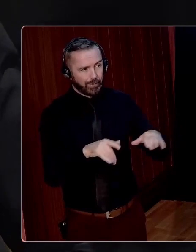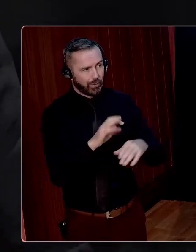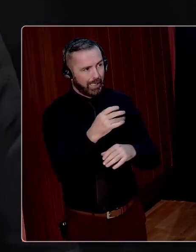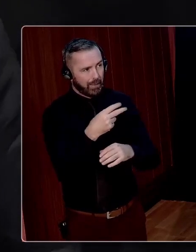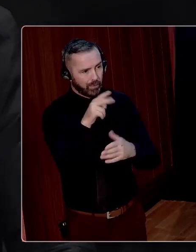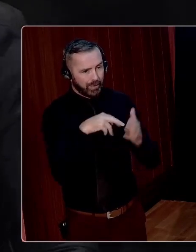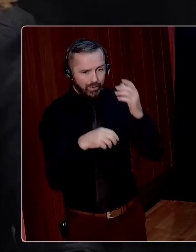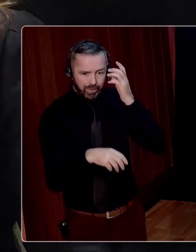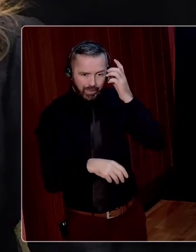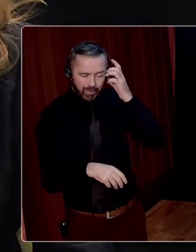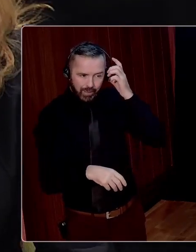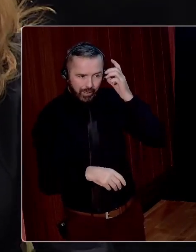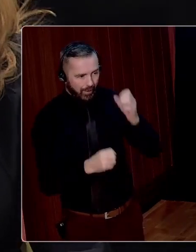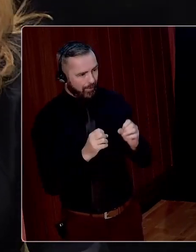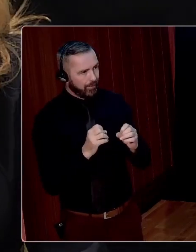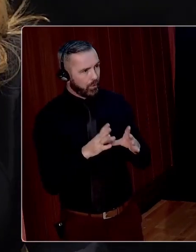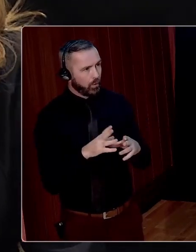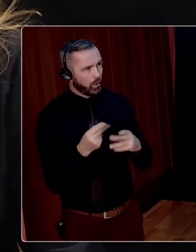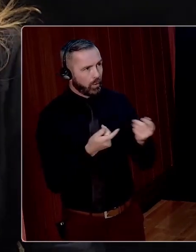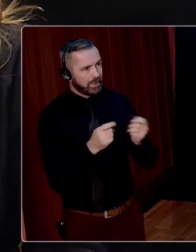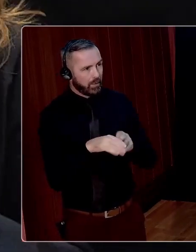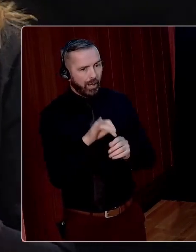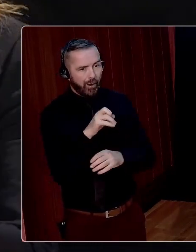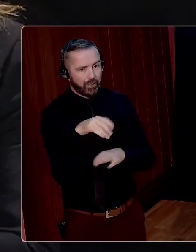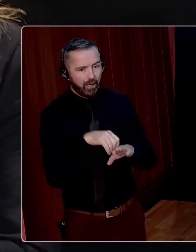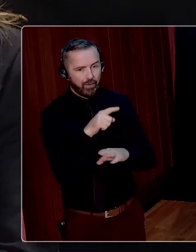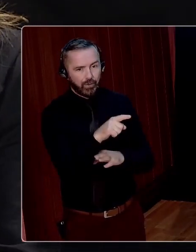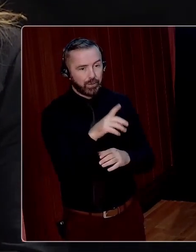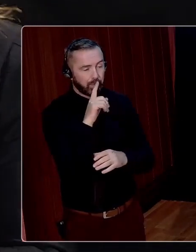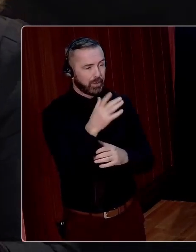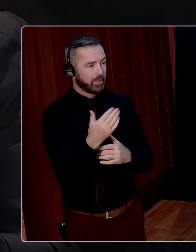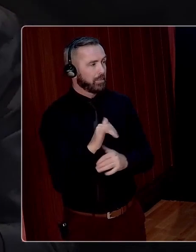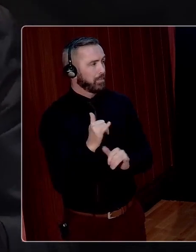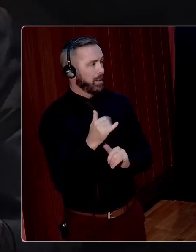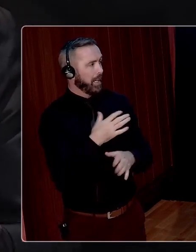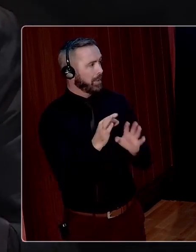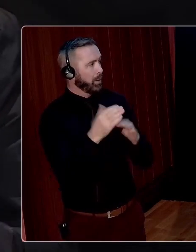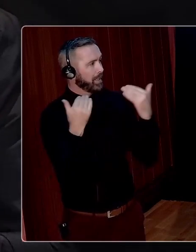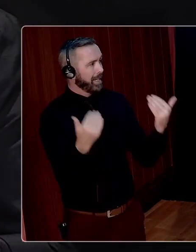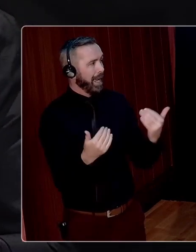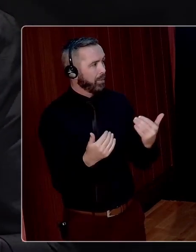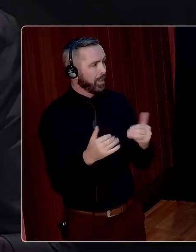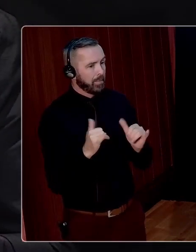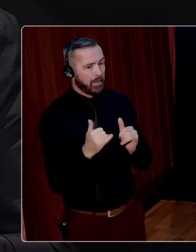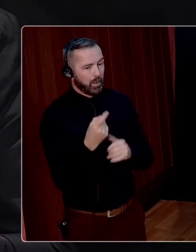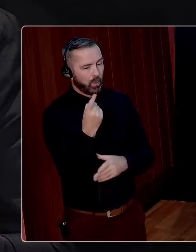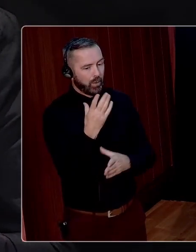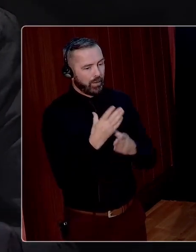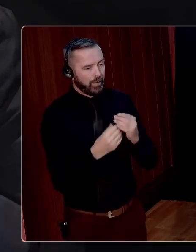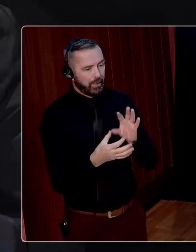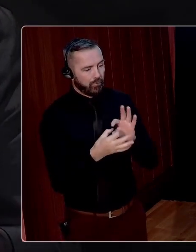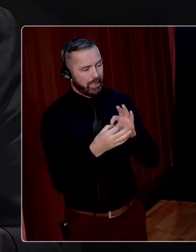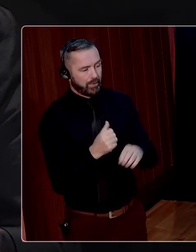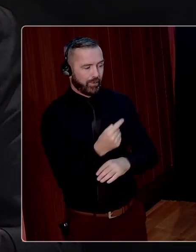And we don't, of course, have to deal with irony and all those things. But perhaps I'm just at the point now that perhaps maybe one of the things maybe